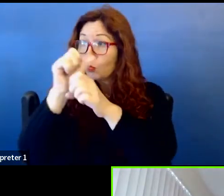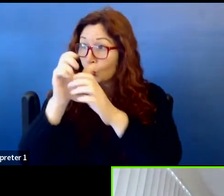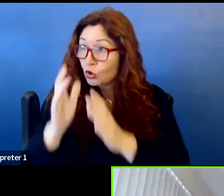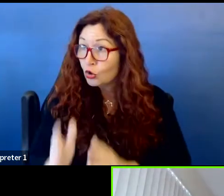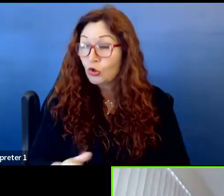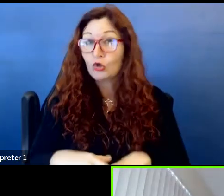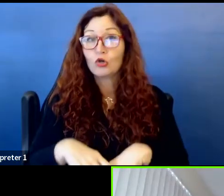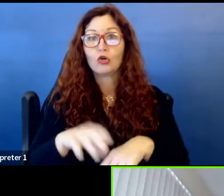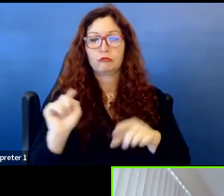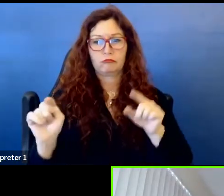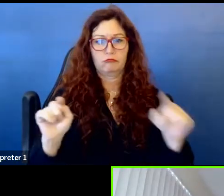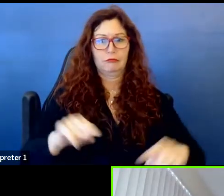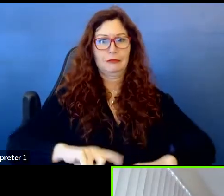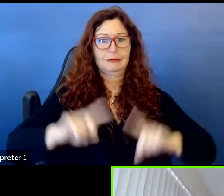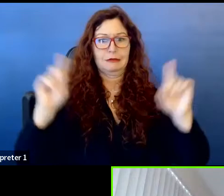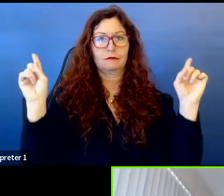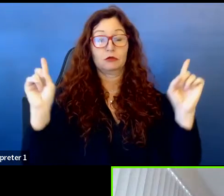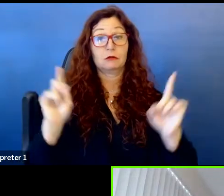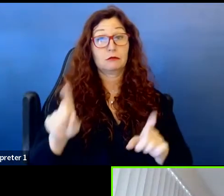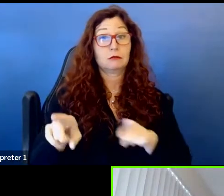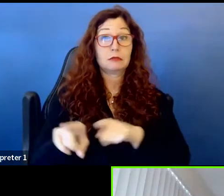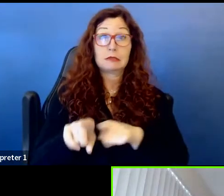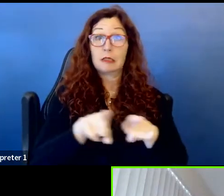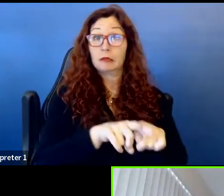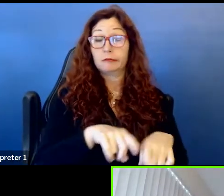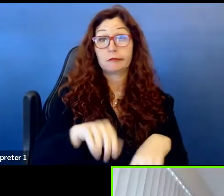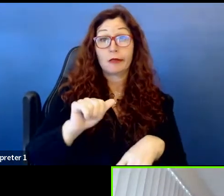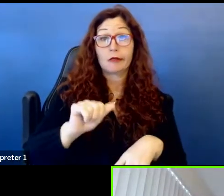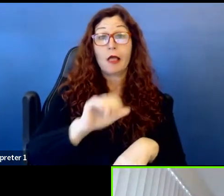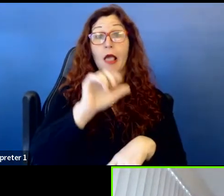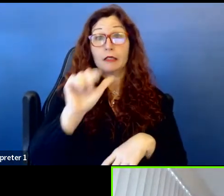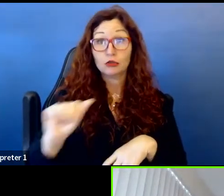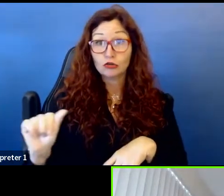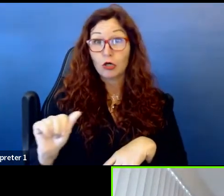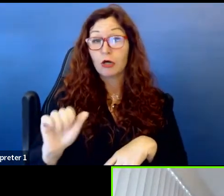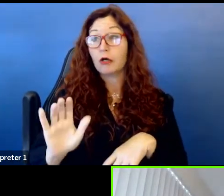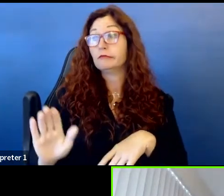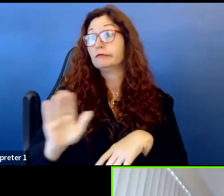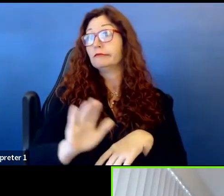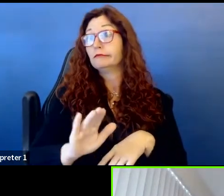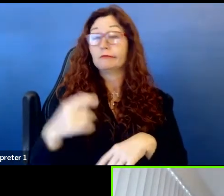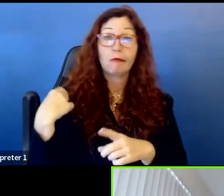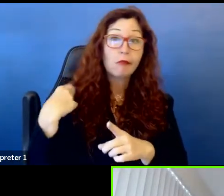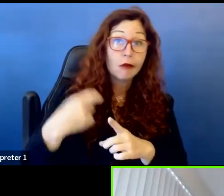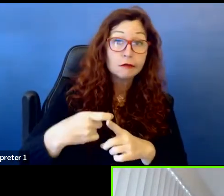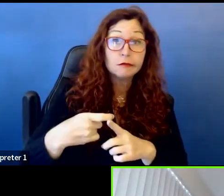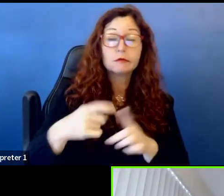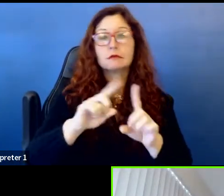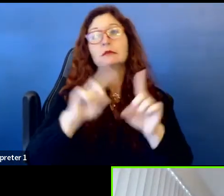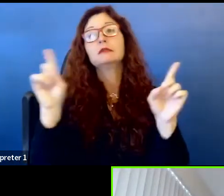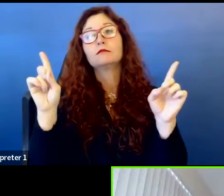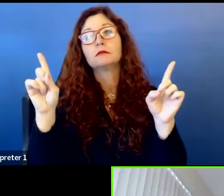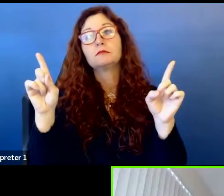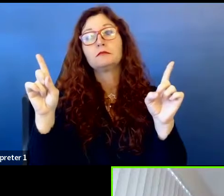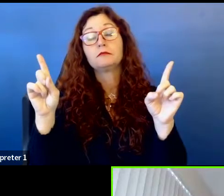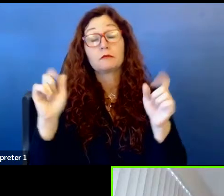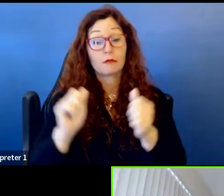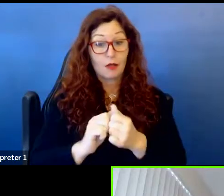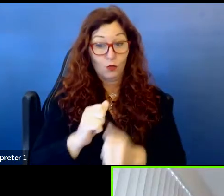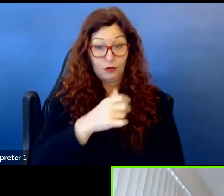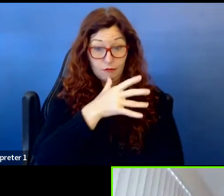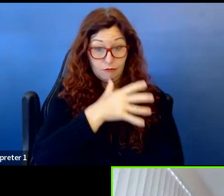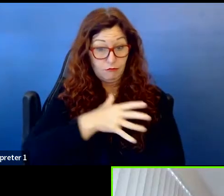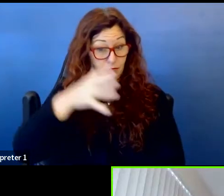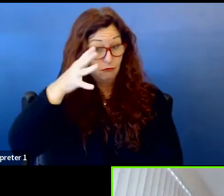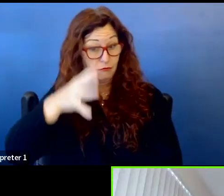would be different from folks from asian or next communities uh similarly with gender i often find that